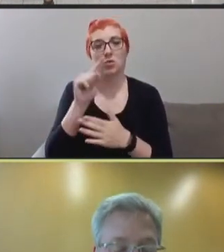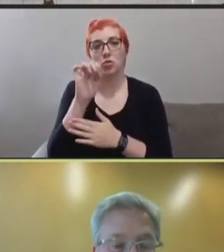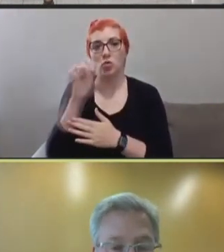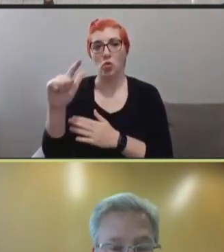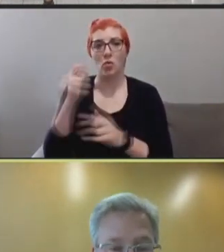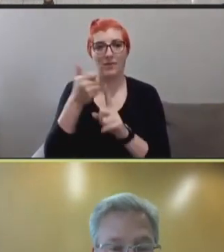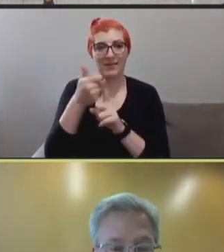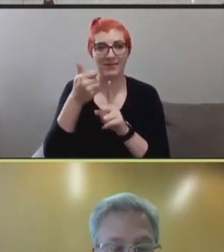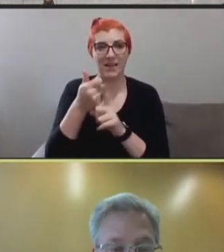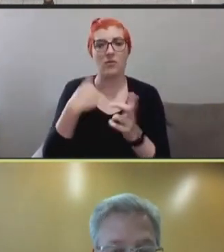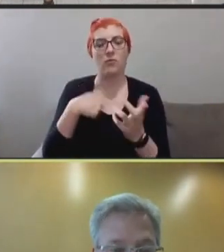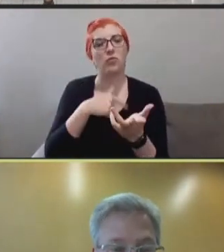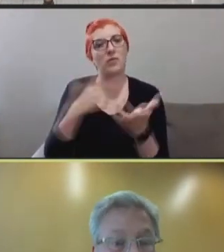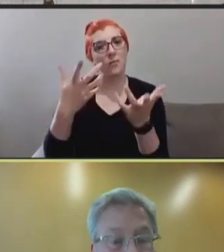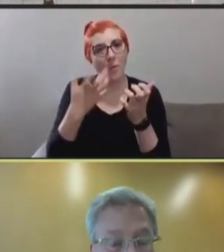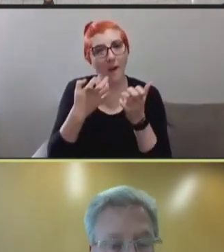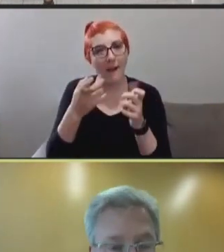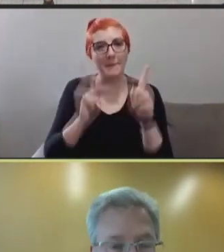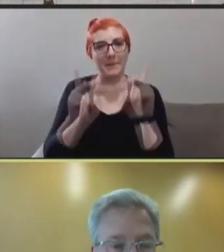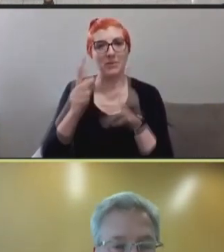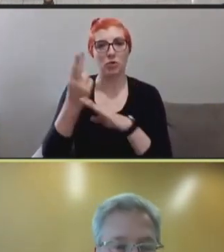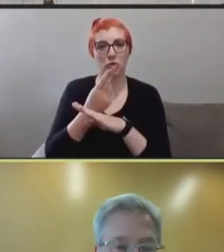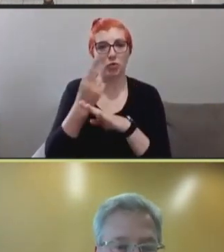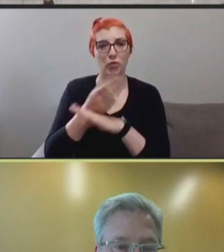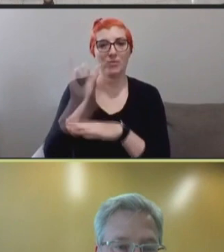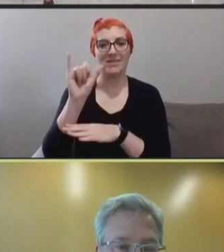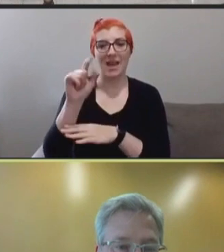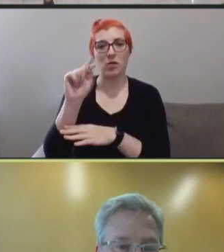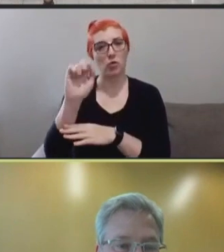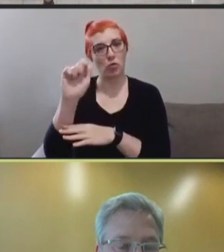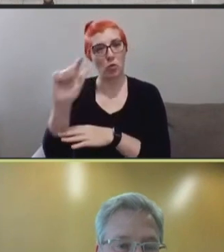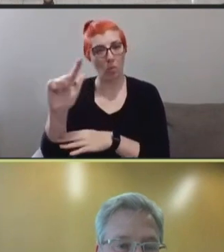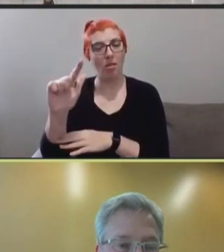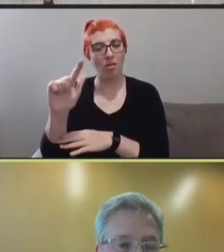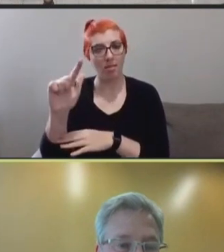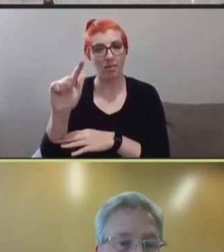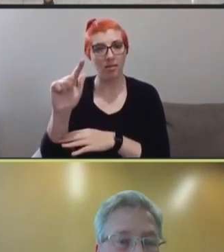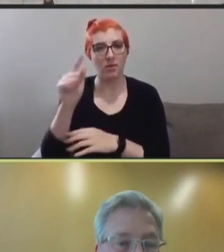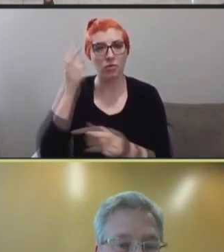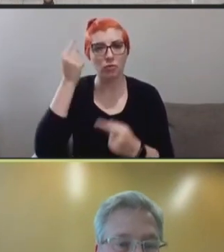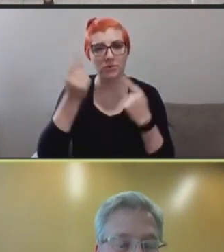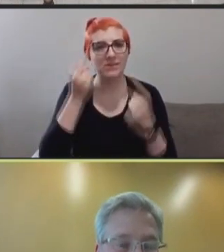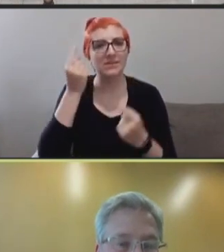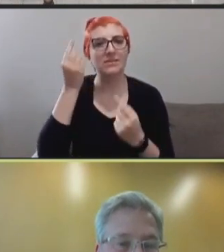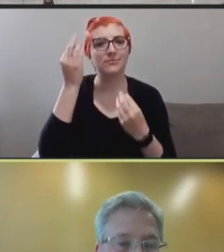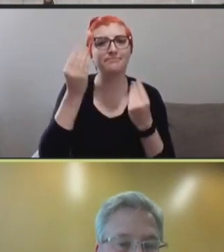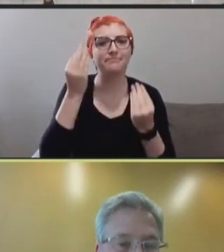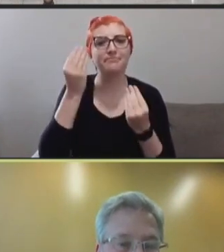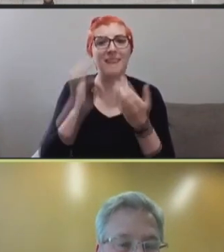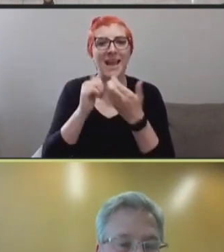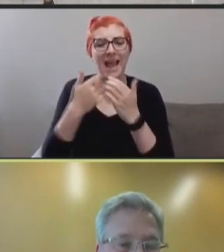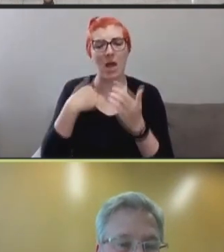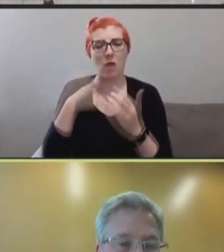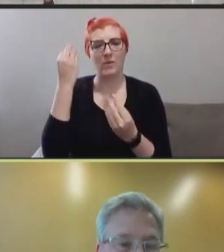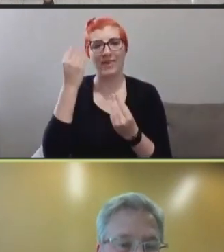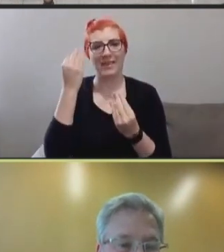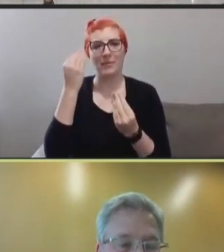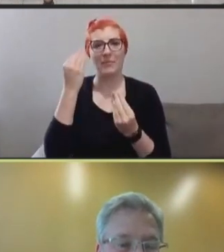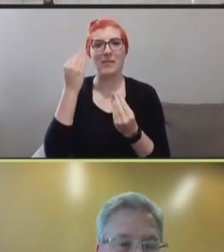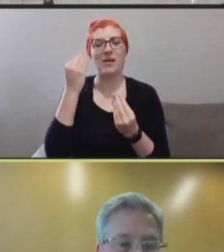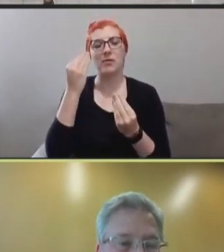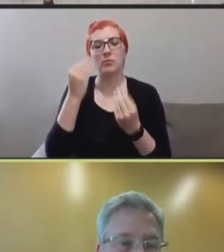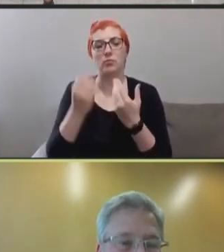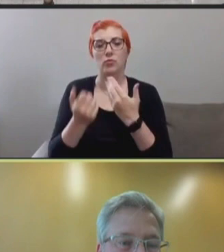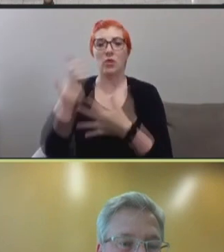we want people to use the tool to consider how we think about prioritization